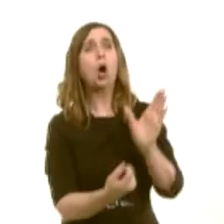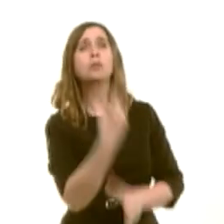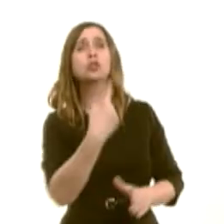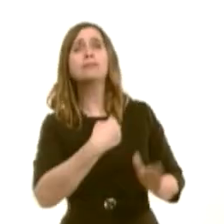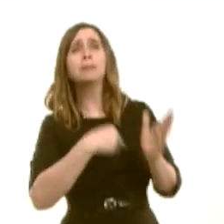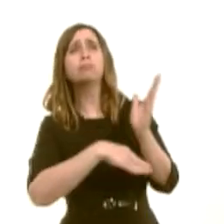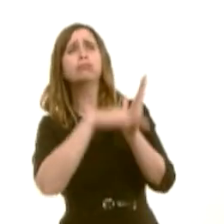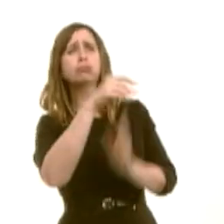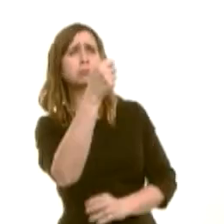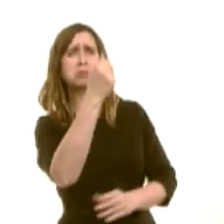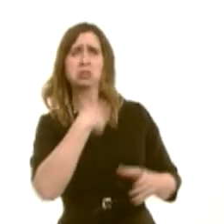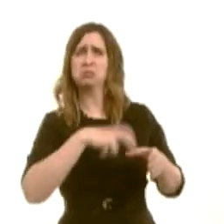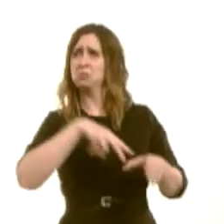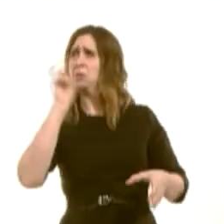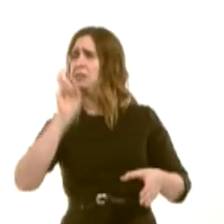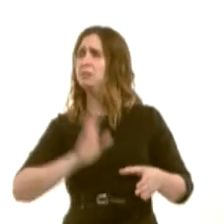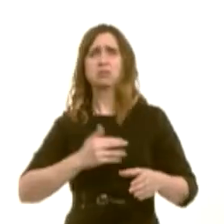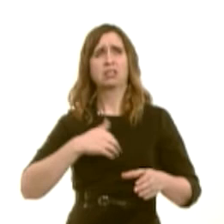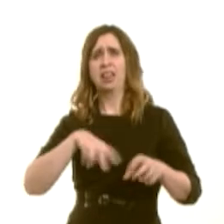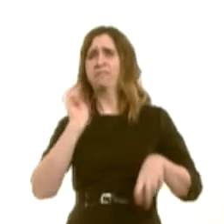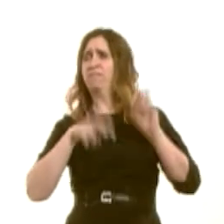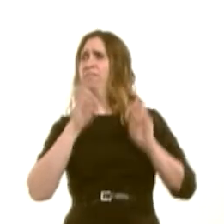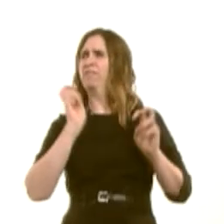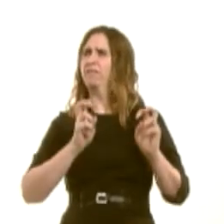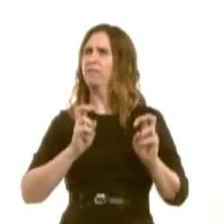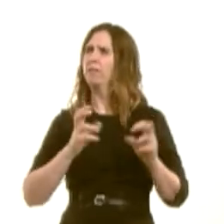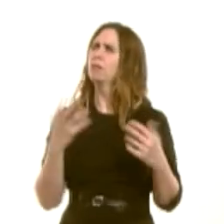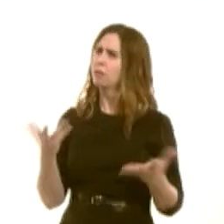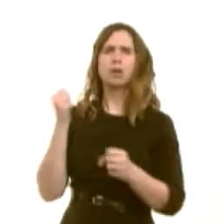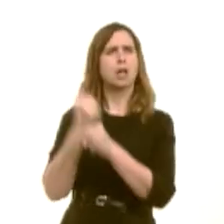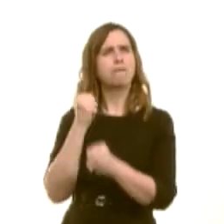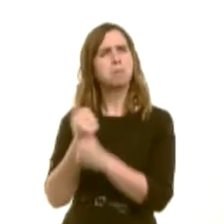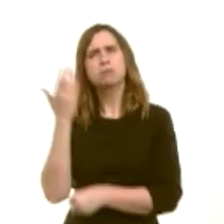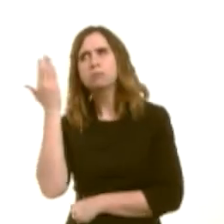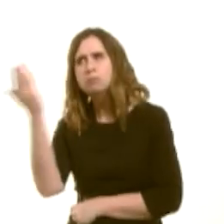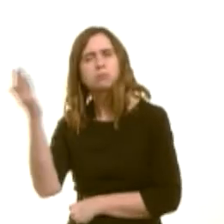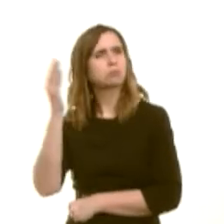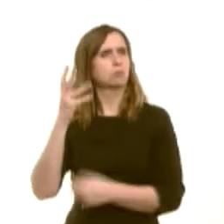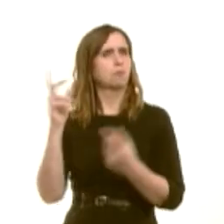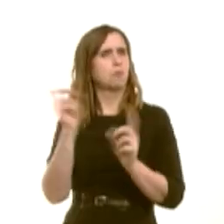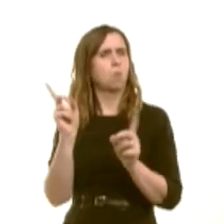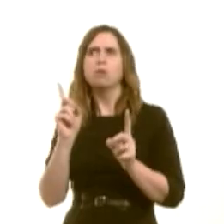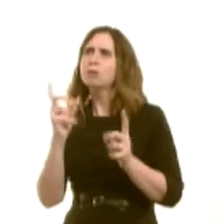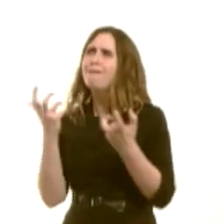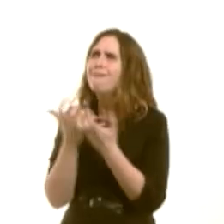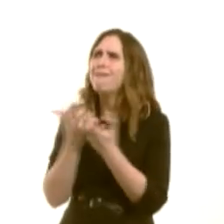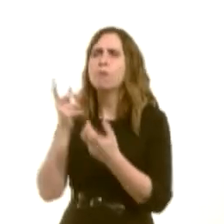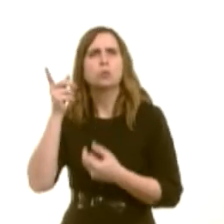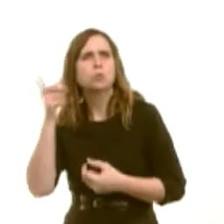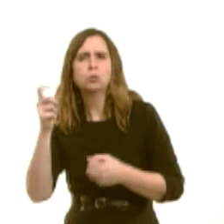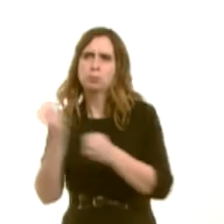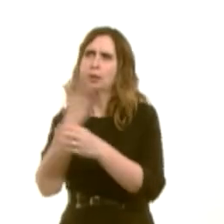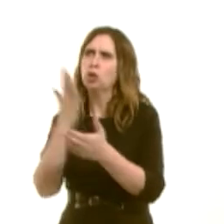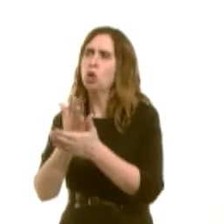in the provision in other locations, it's claimed. So can I ask you what steps the government is taking to ensure that doctors are not only trained